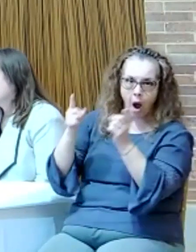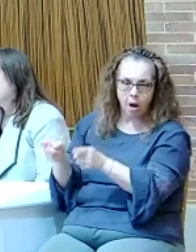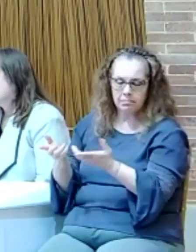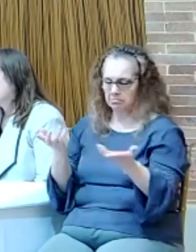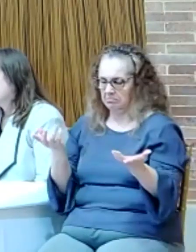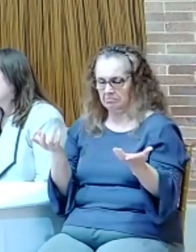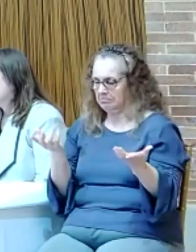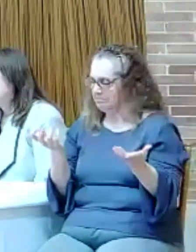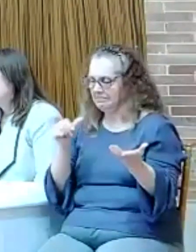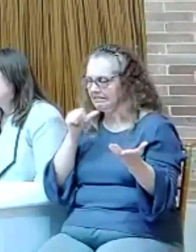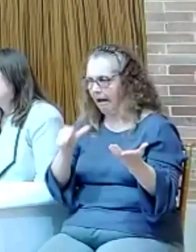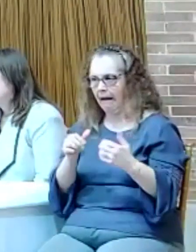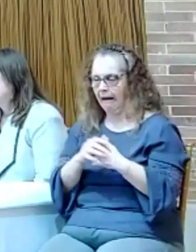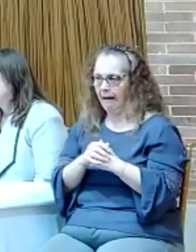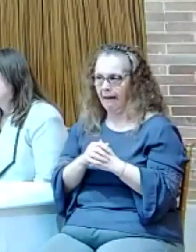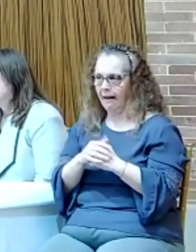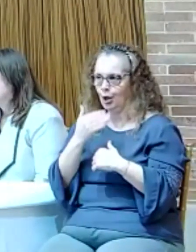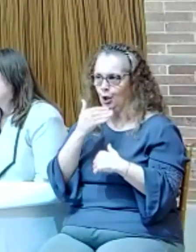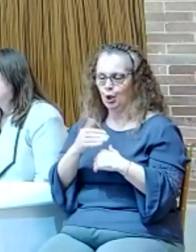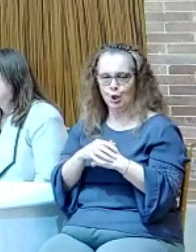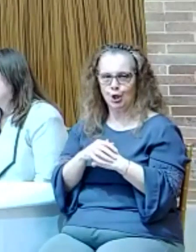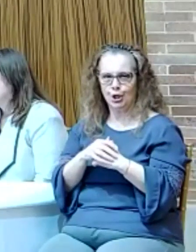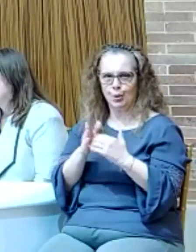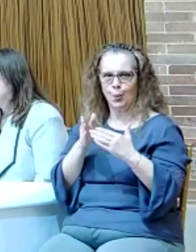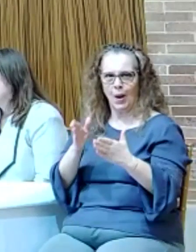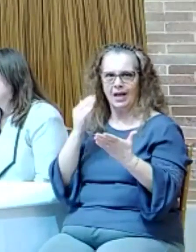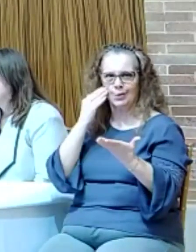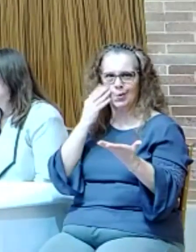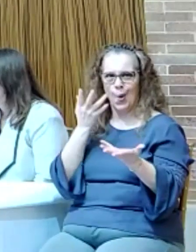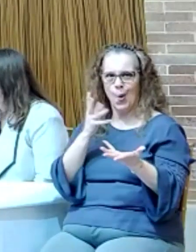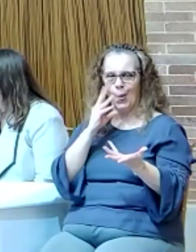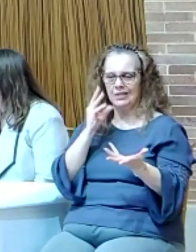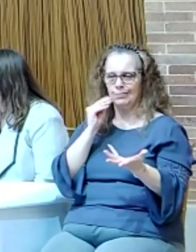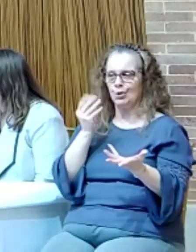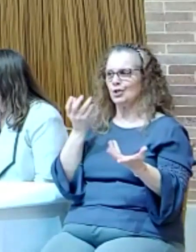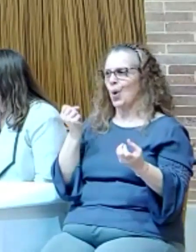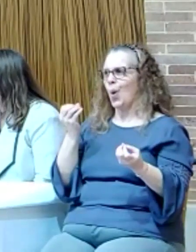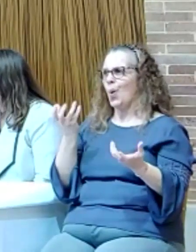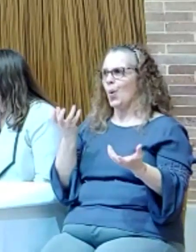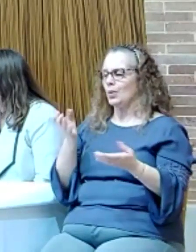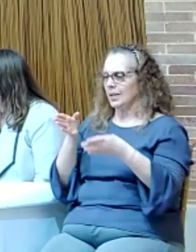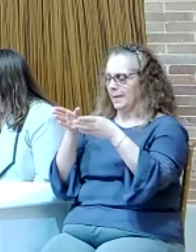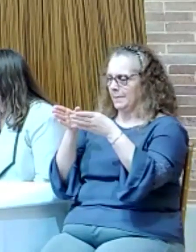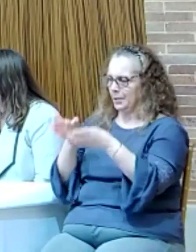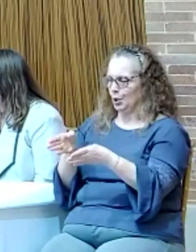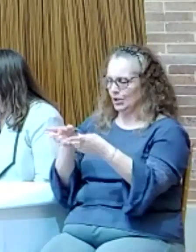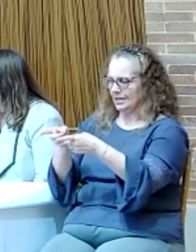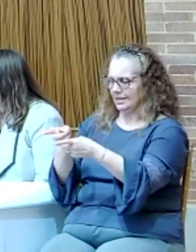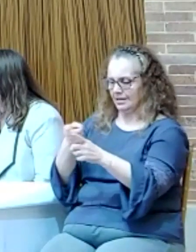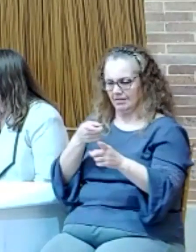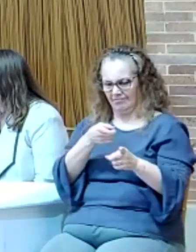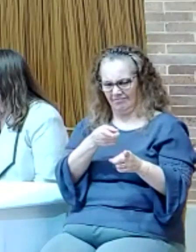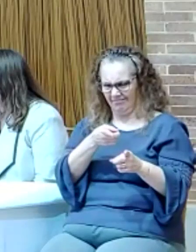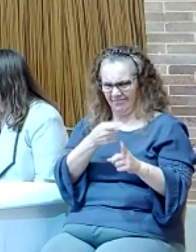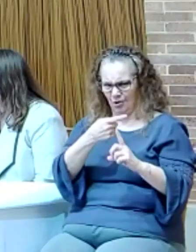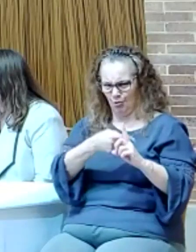rental um experience would be with that person so just because a person may have had a criminal record in